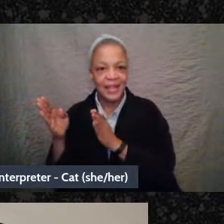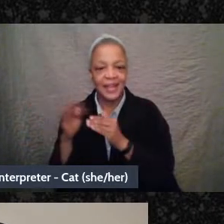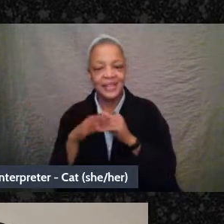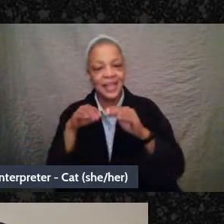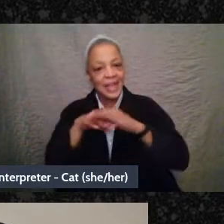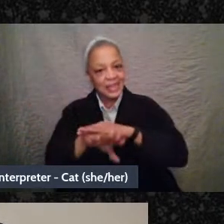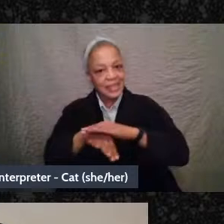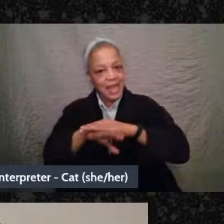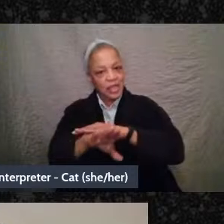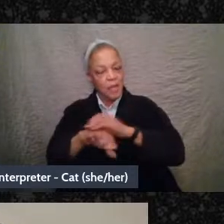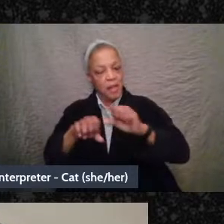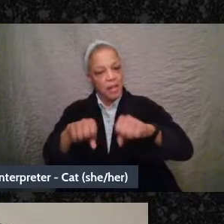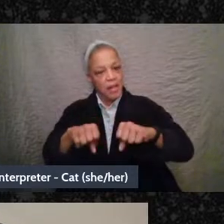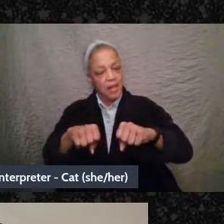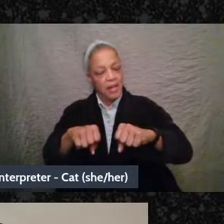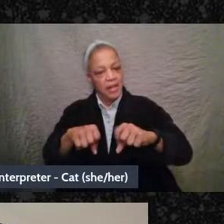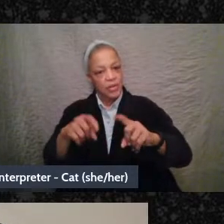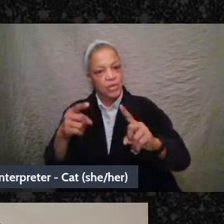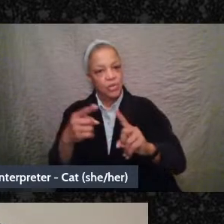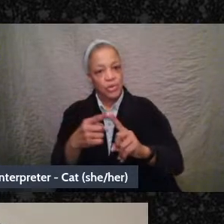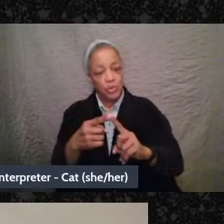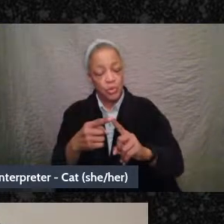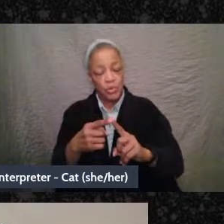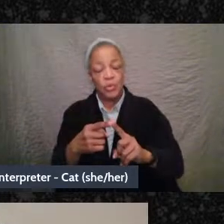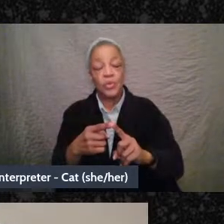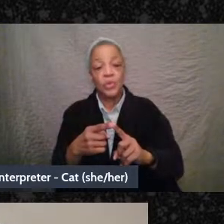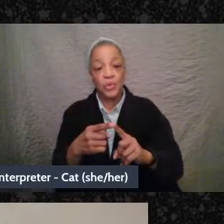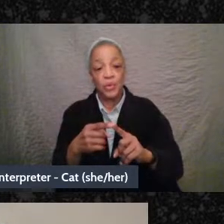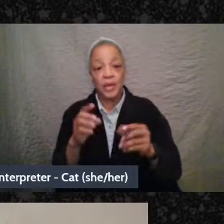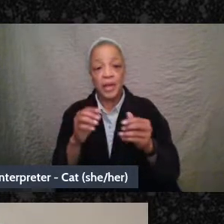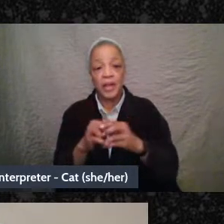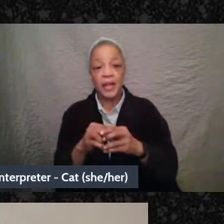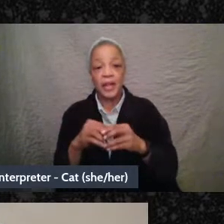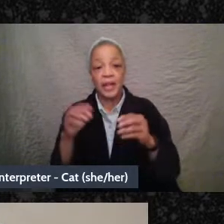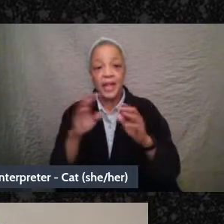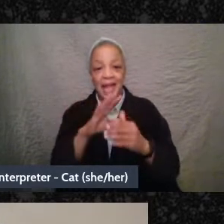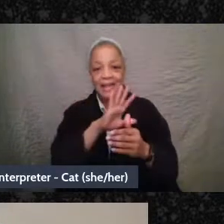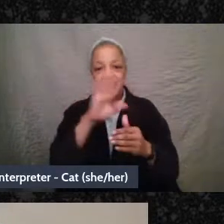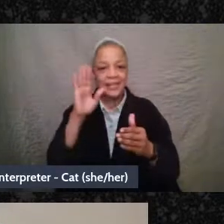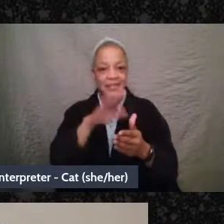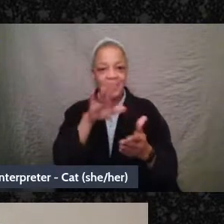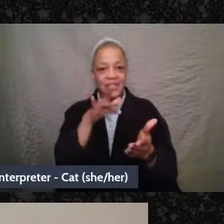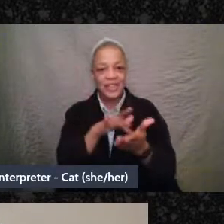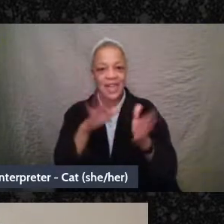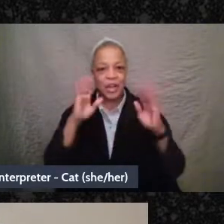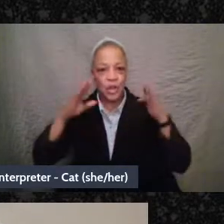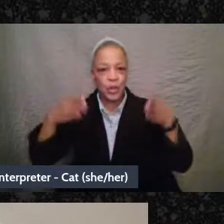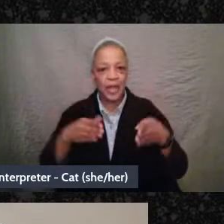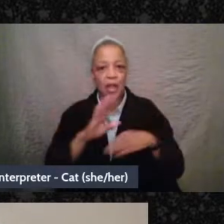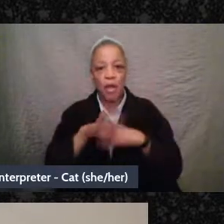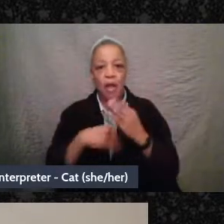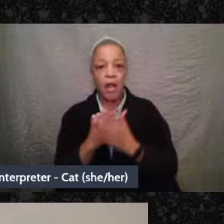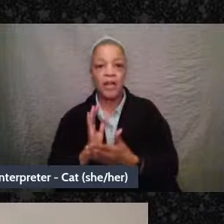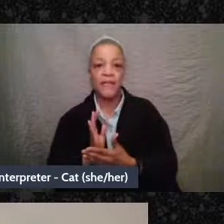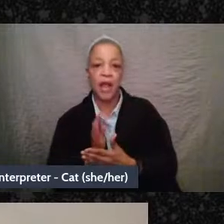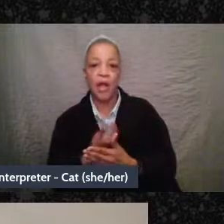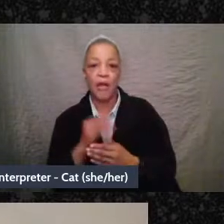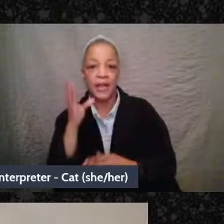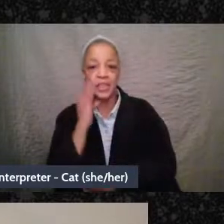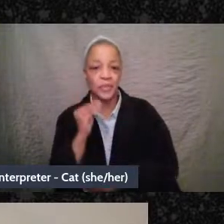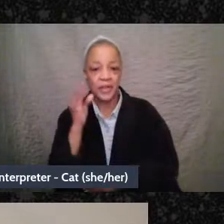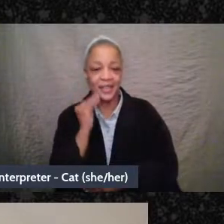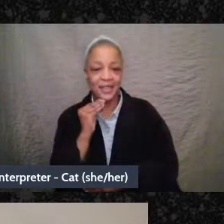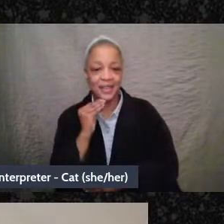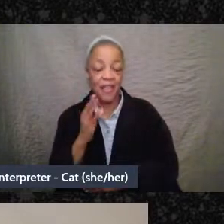accessible to and creating it and centering all of our experiences in it. So that's the last thing I